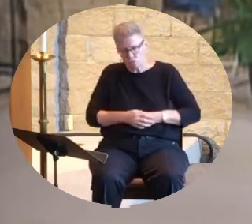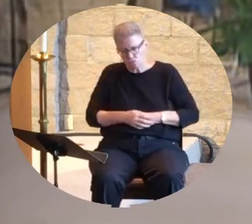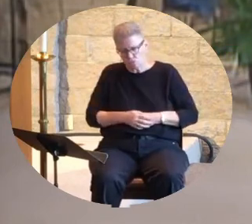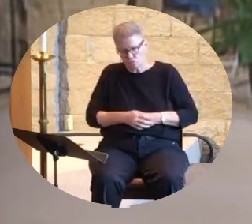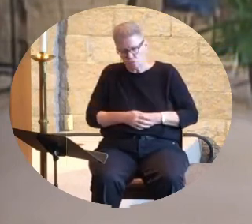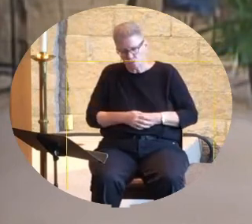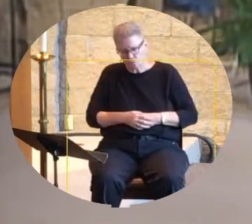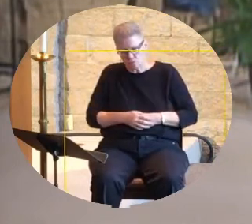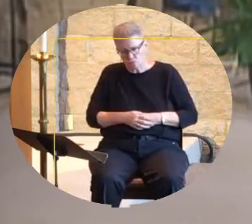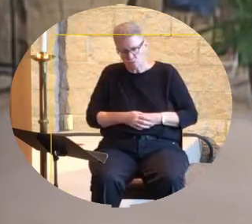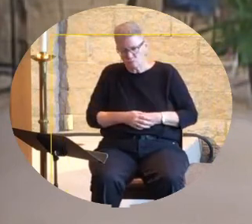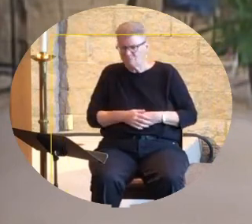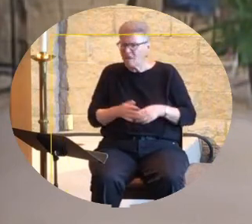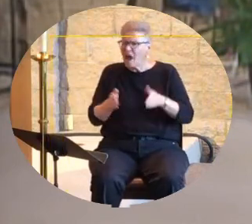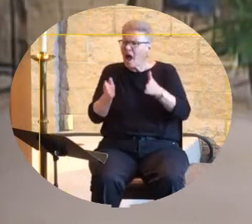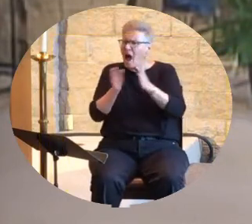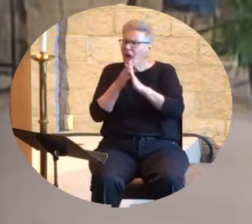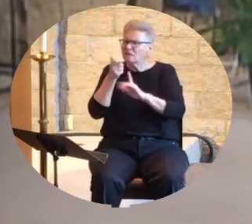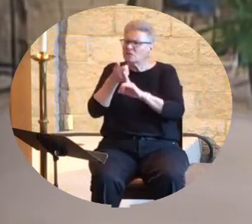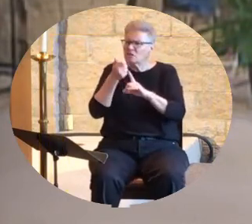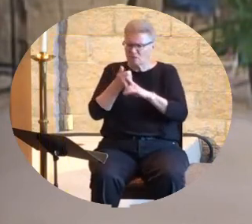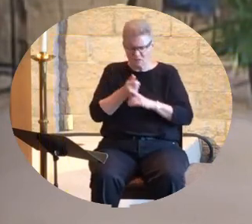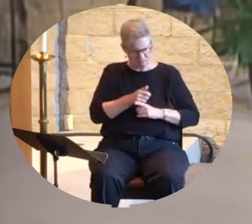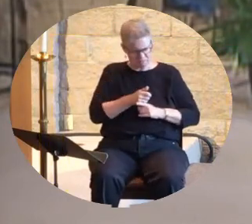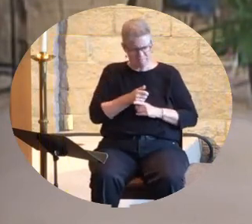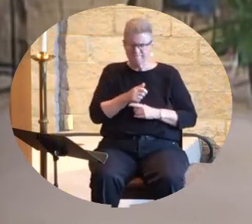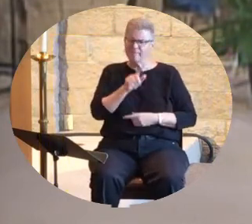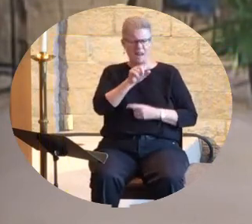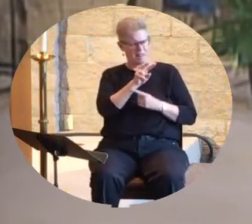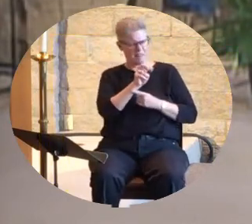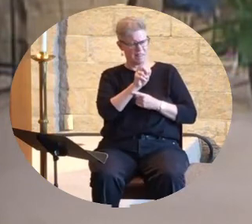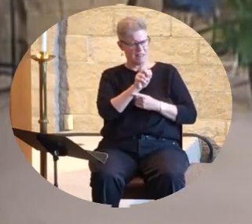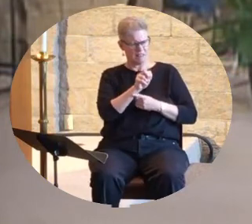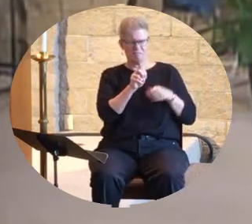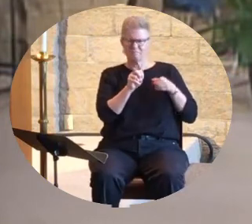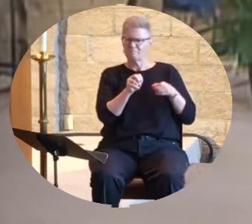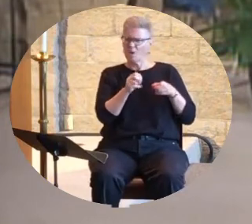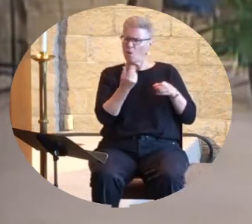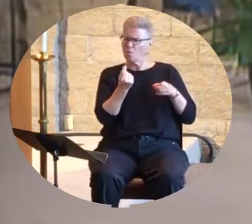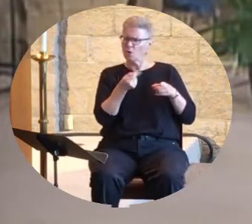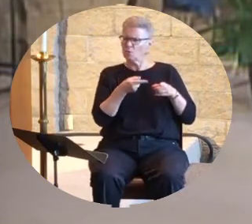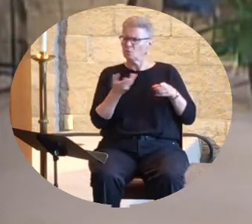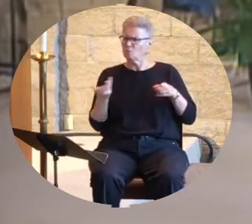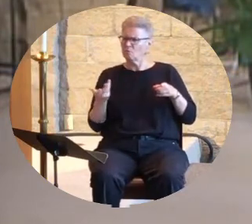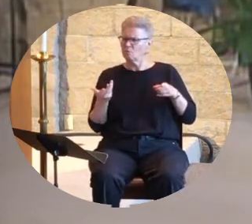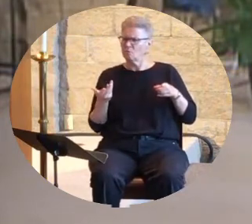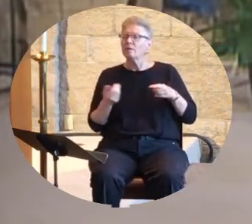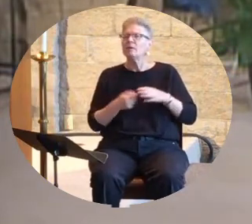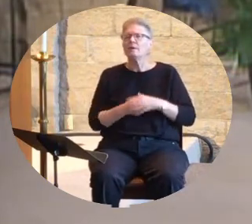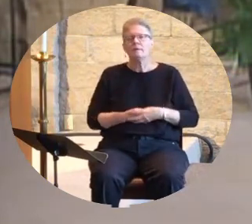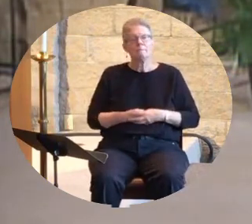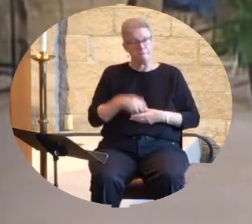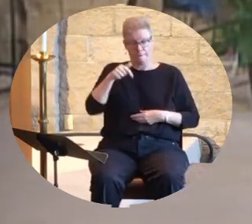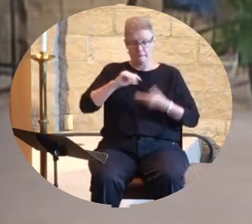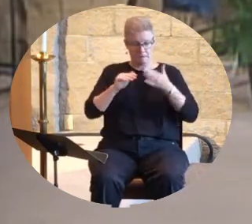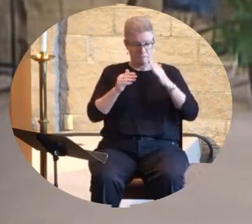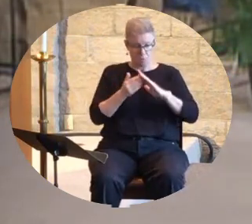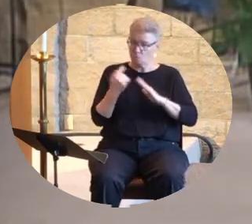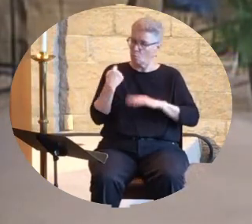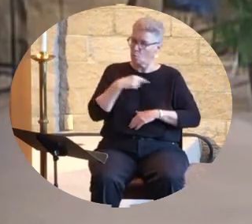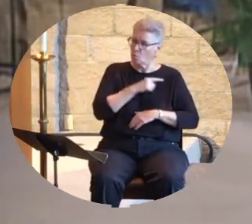what would love do? What would love do? You know, this community, when we came up with our values and